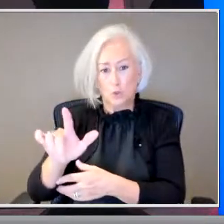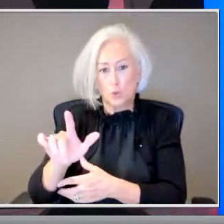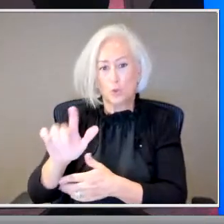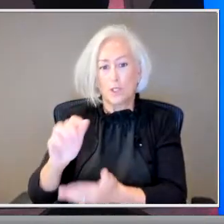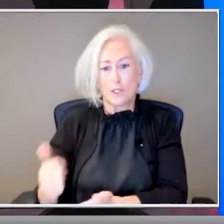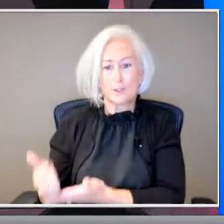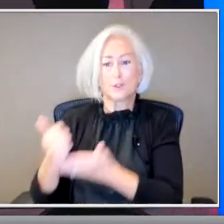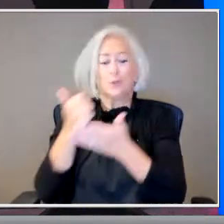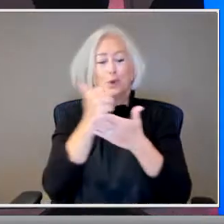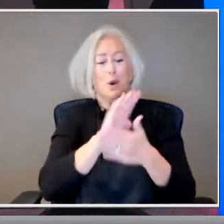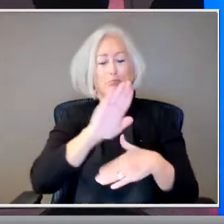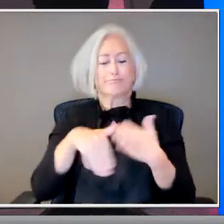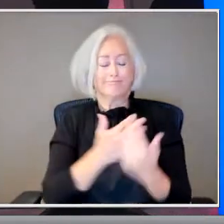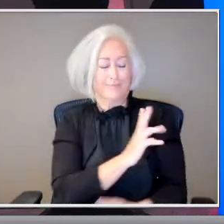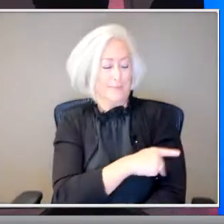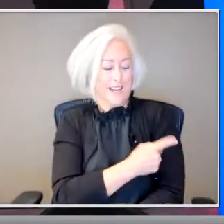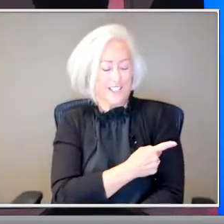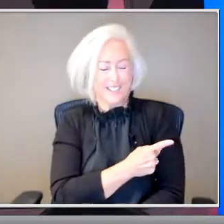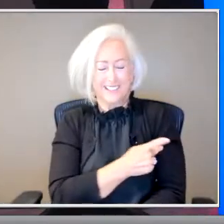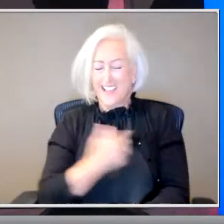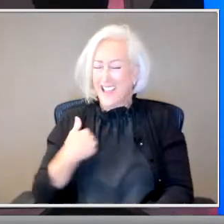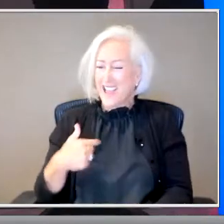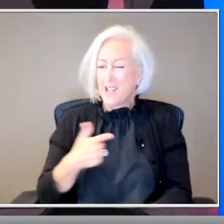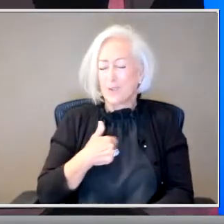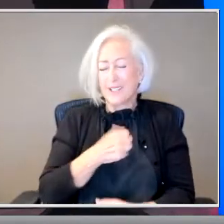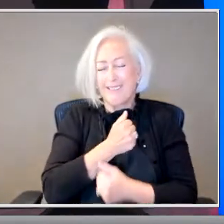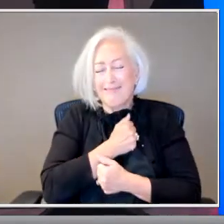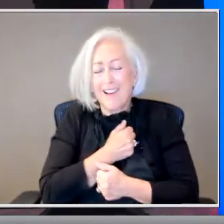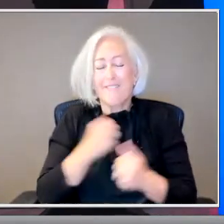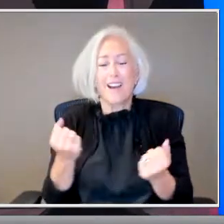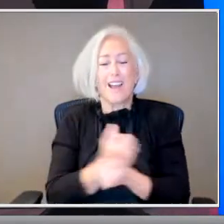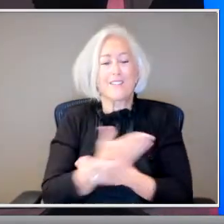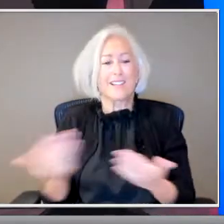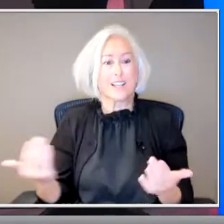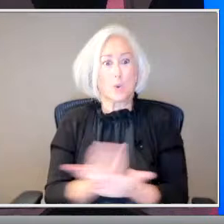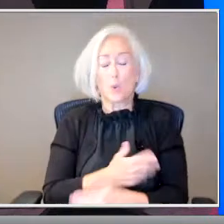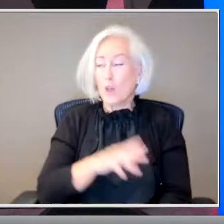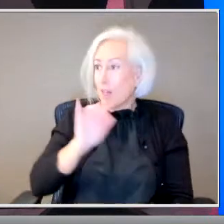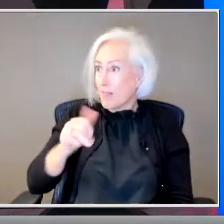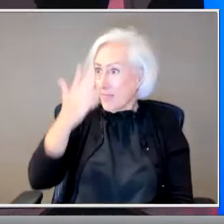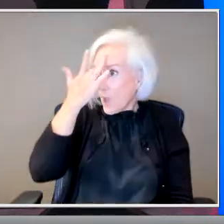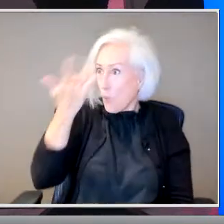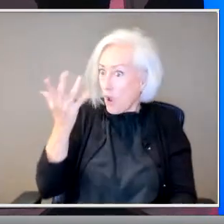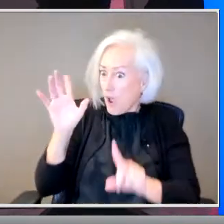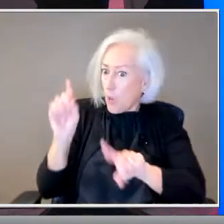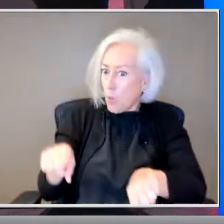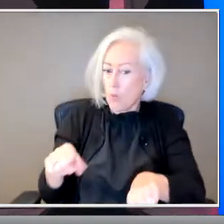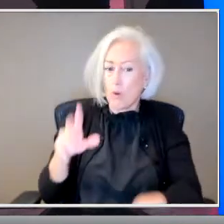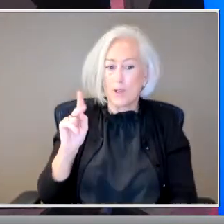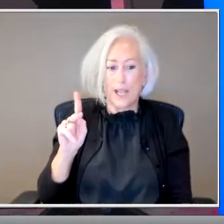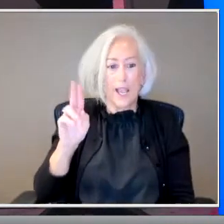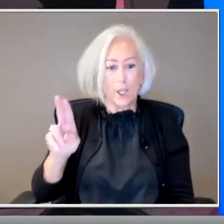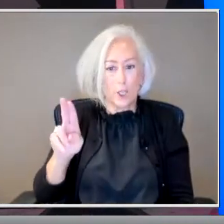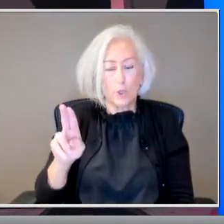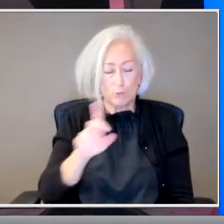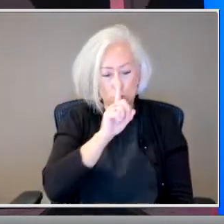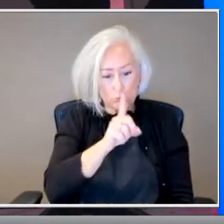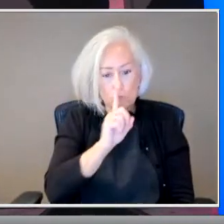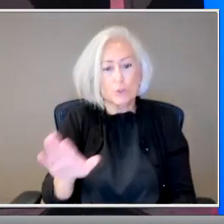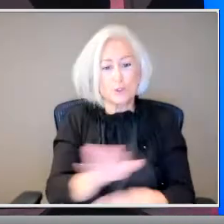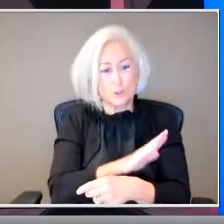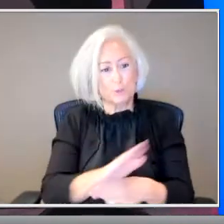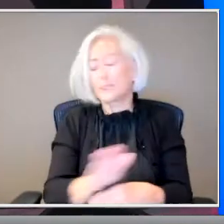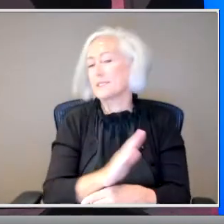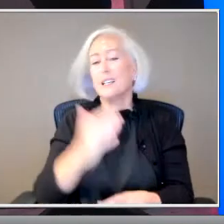edge of anything new. Which is why I wanted to be at KU, right? That's why you wanted to be here. Yes, absolutely. Because you're getting